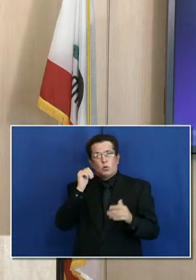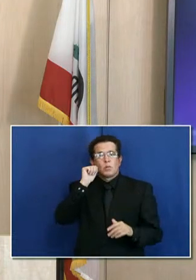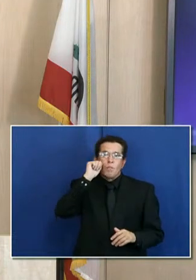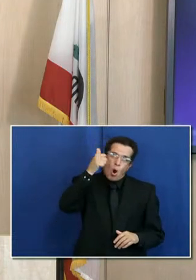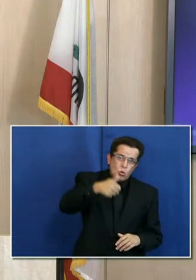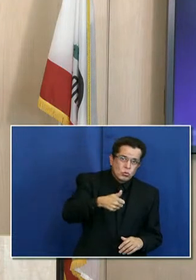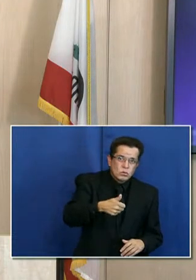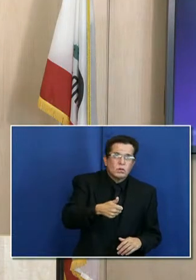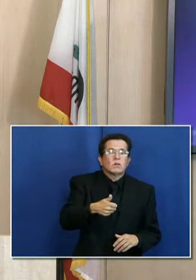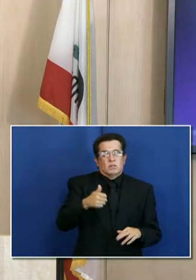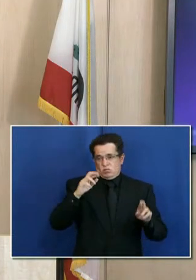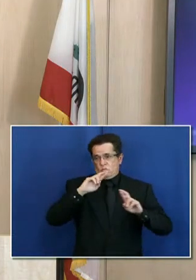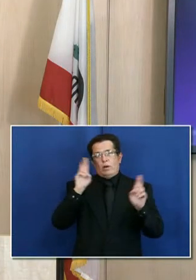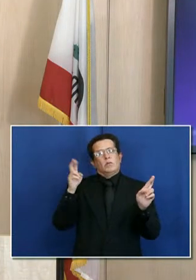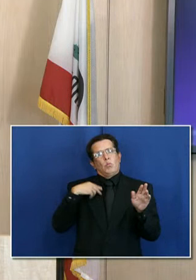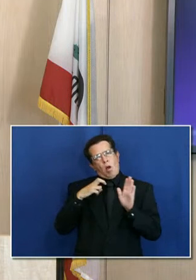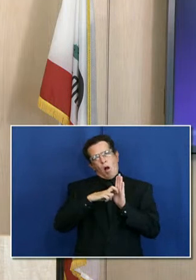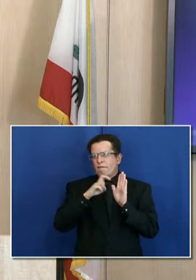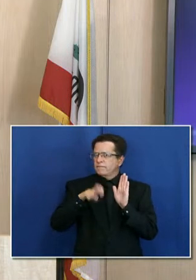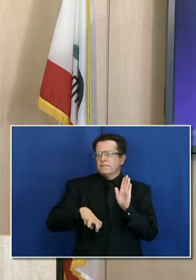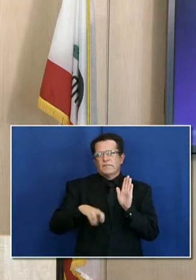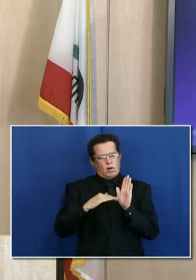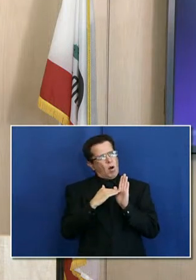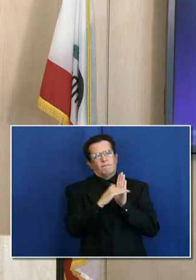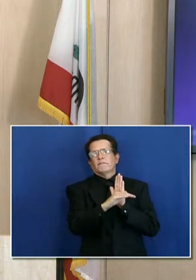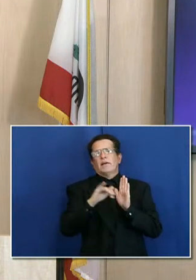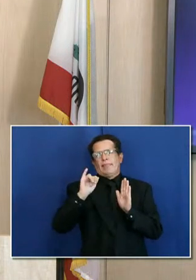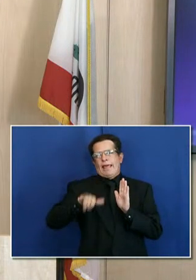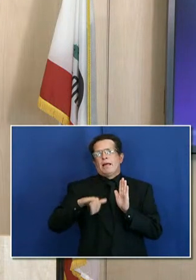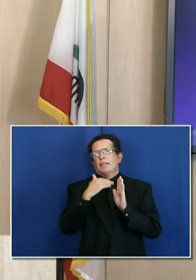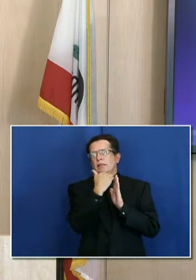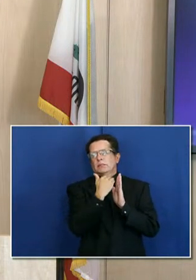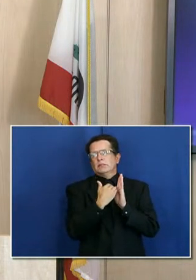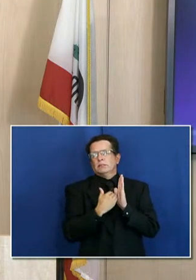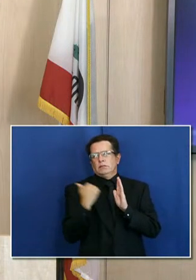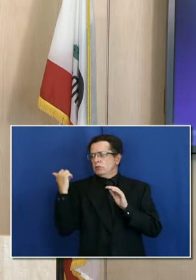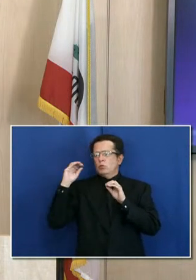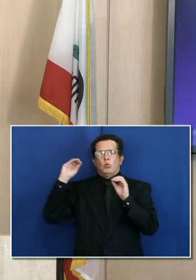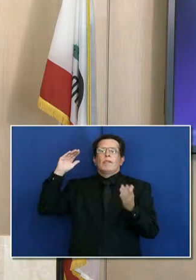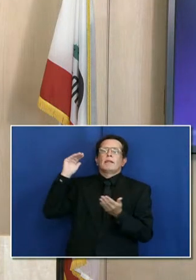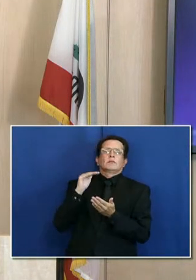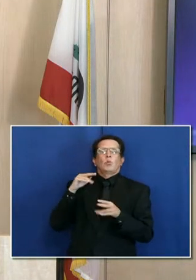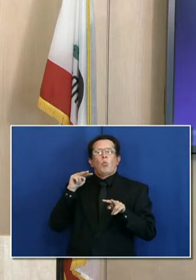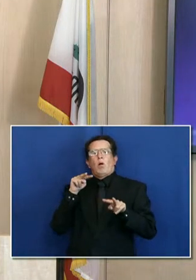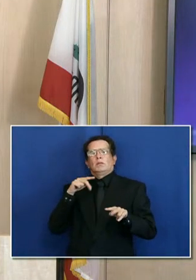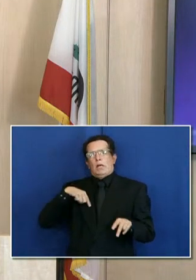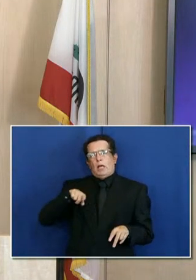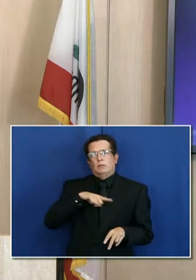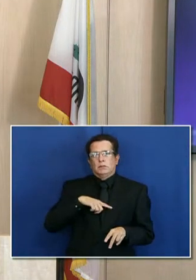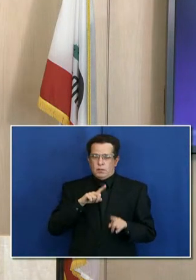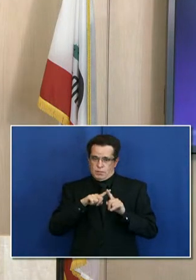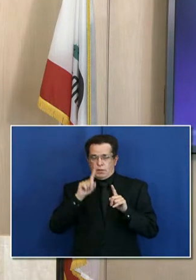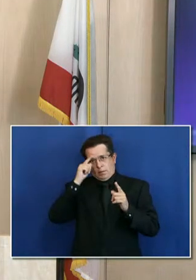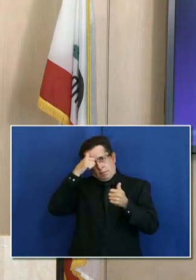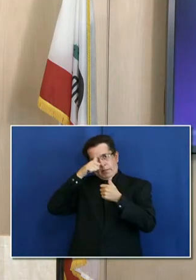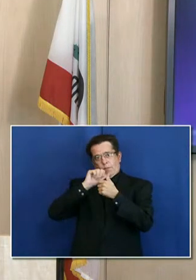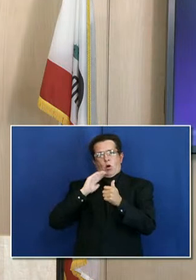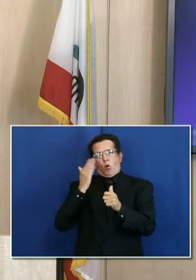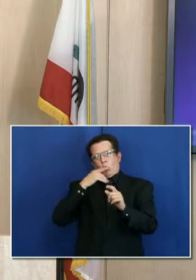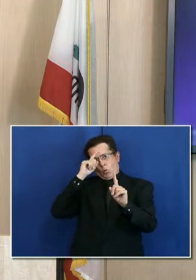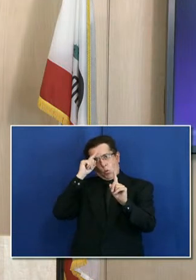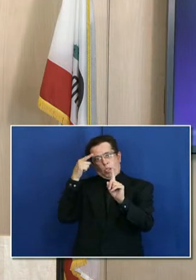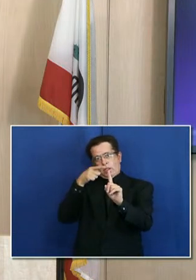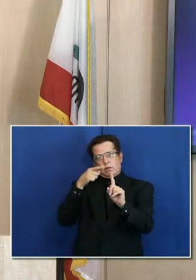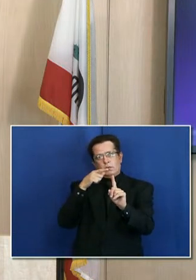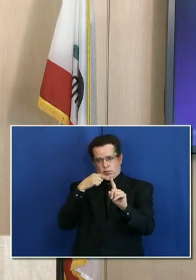tomorrow we will officially come off the state monitoring list, which is encouraging, but it is a moment to remind ourselves that the goal is